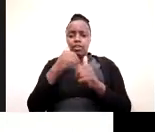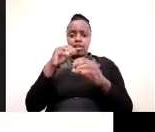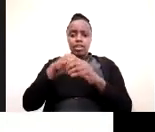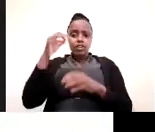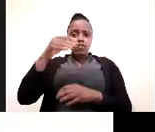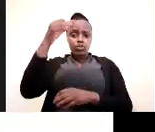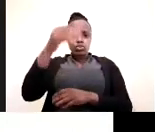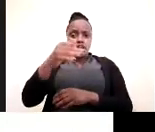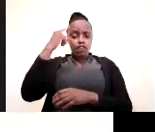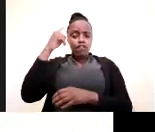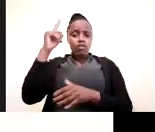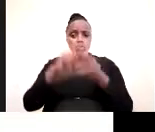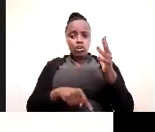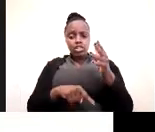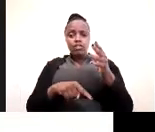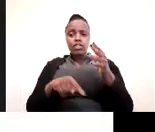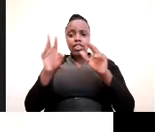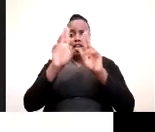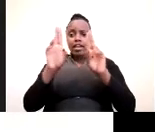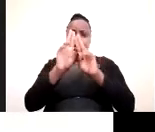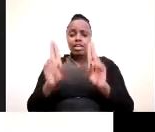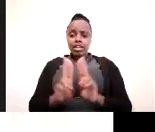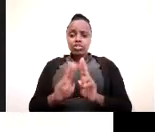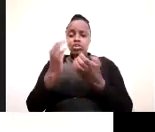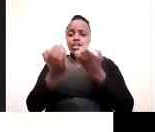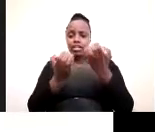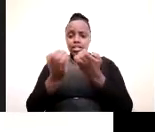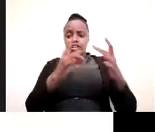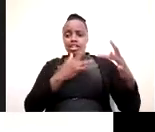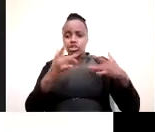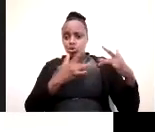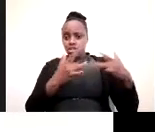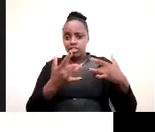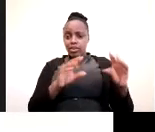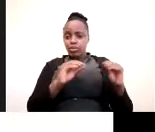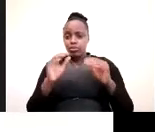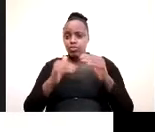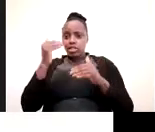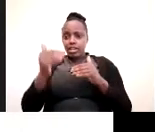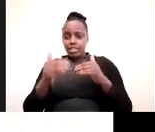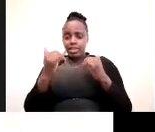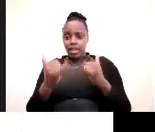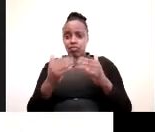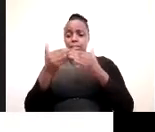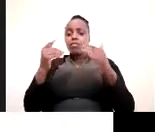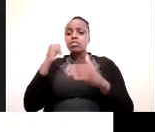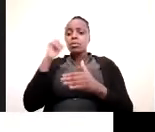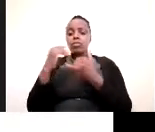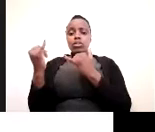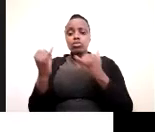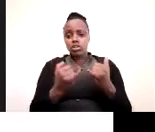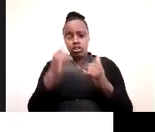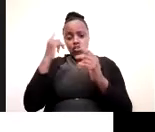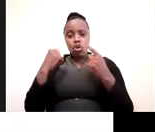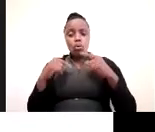for what the international trade regime is concerned? We can move to the next one. So as I said, introduction of the compliance